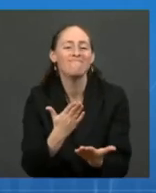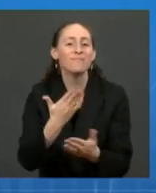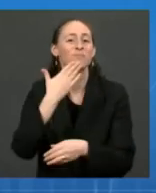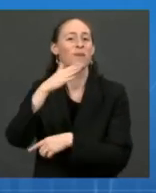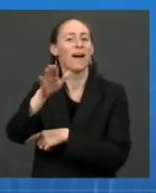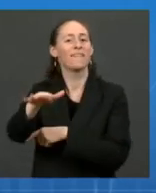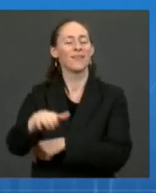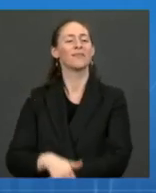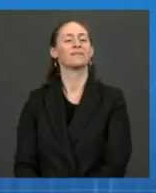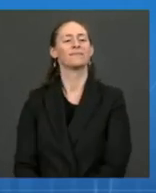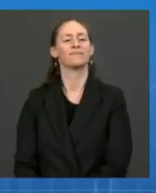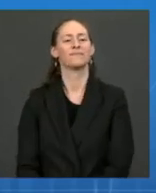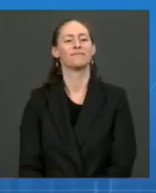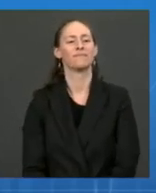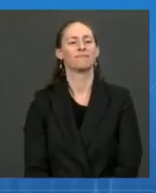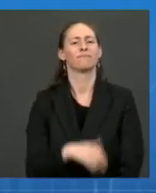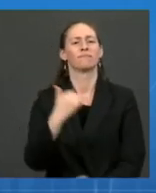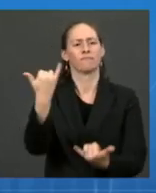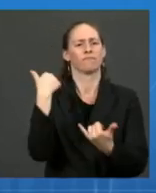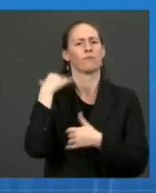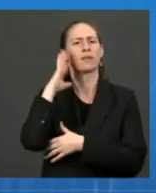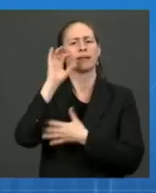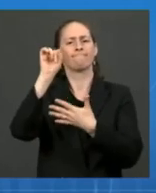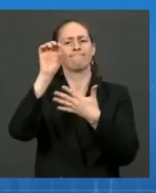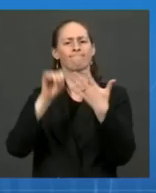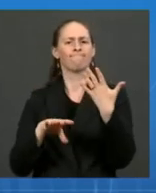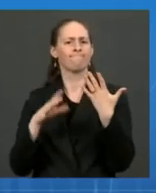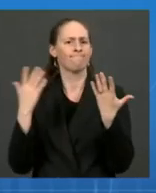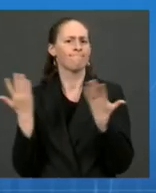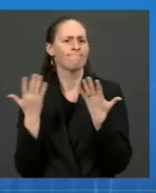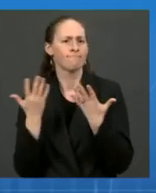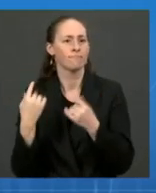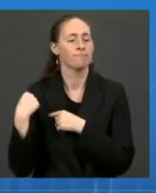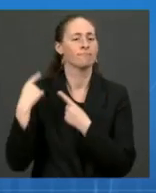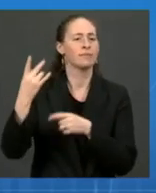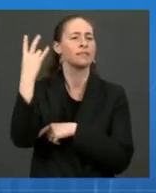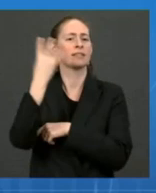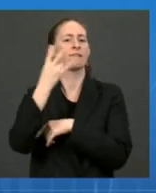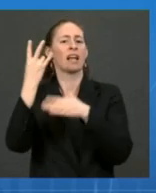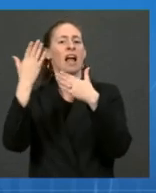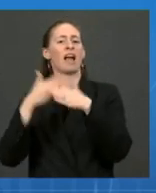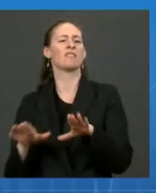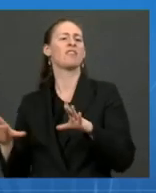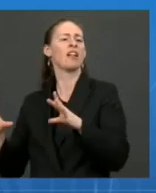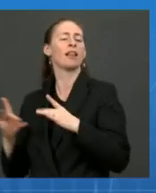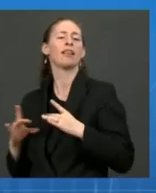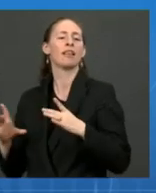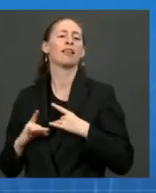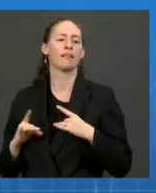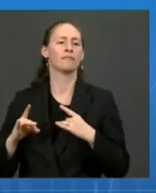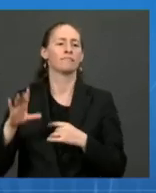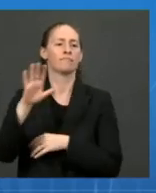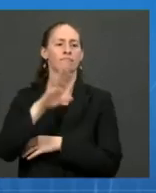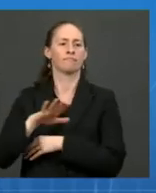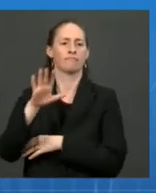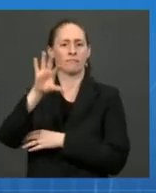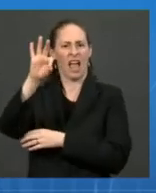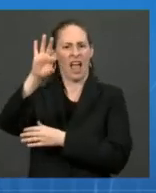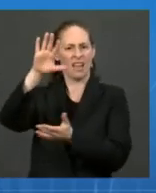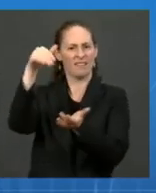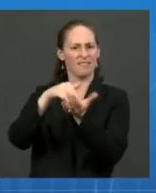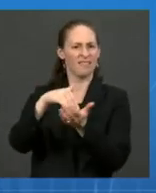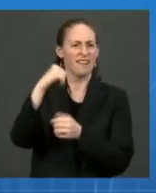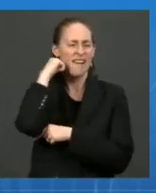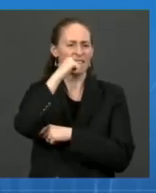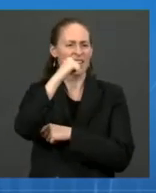Begin with an overview of the data. Our 7-day average of cases is about 95,000 per day. The 7-day average